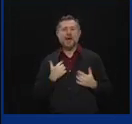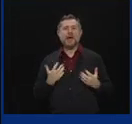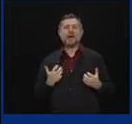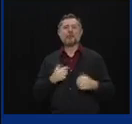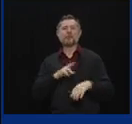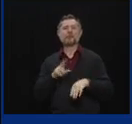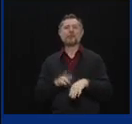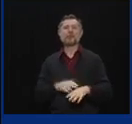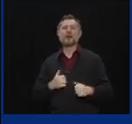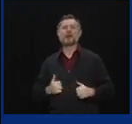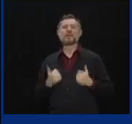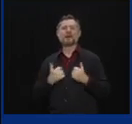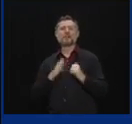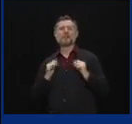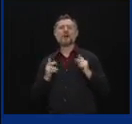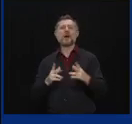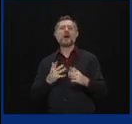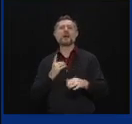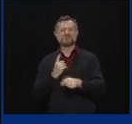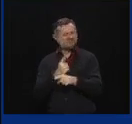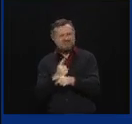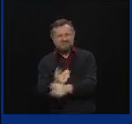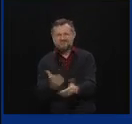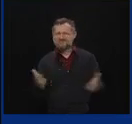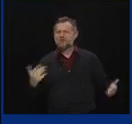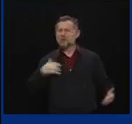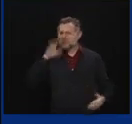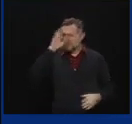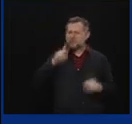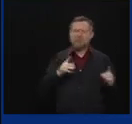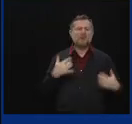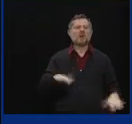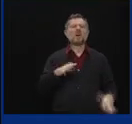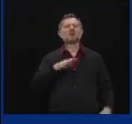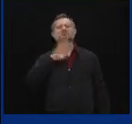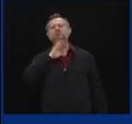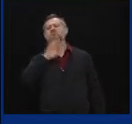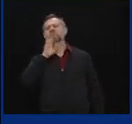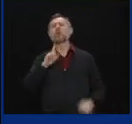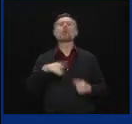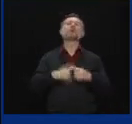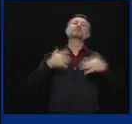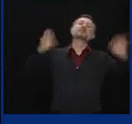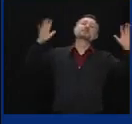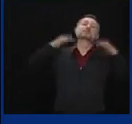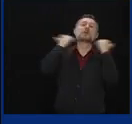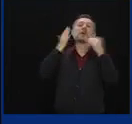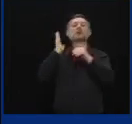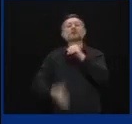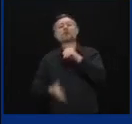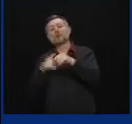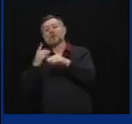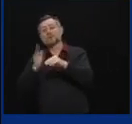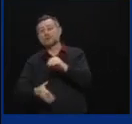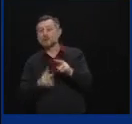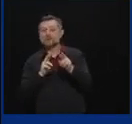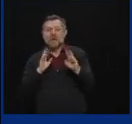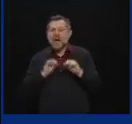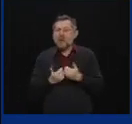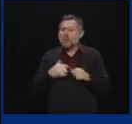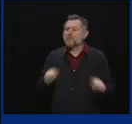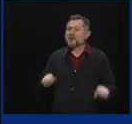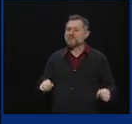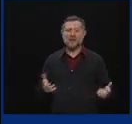this behind me. And I know people are frustrated. They're exasperated. When is this going to end? And how is it possible we're still talking about this